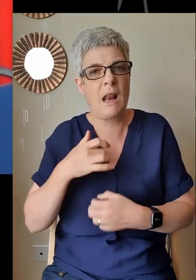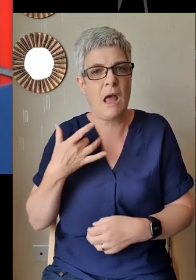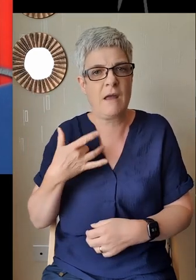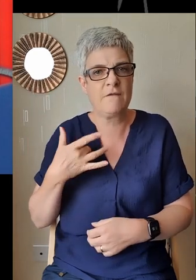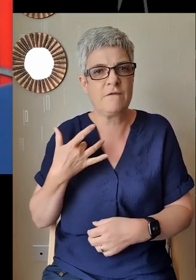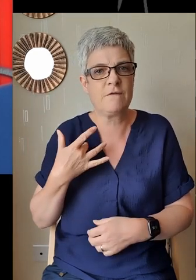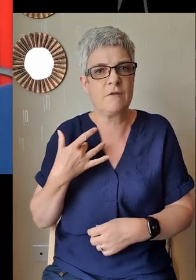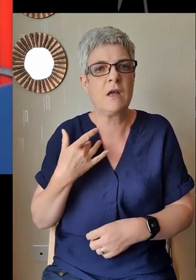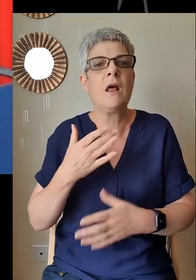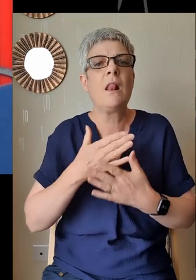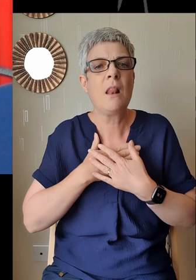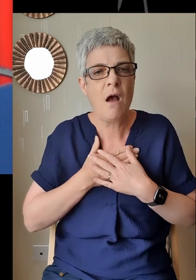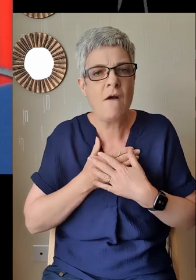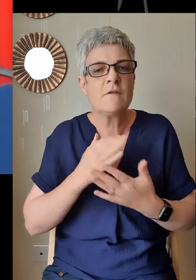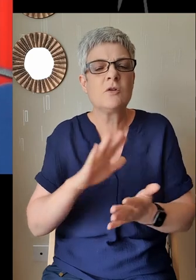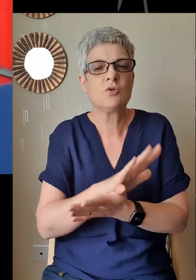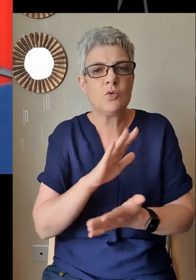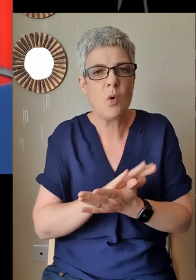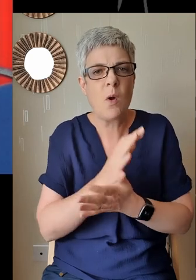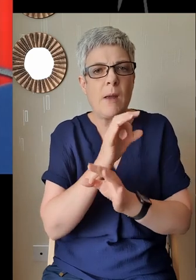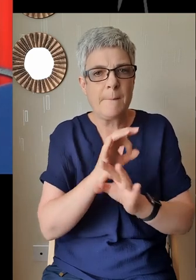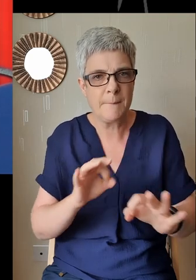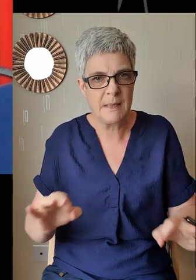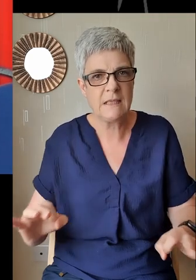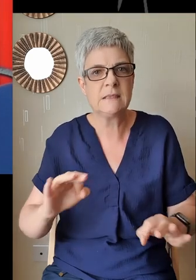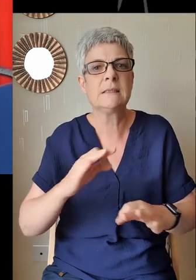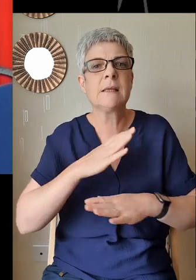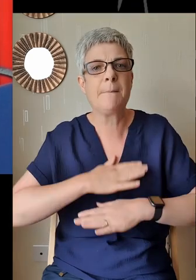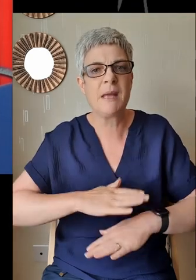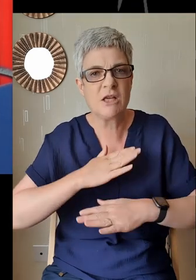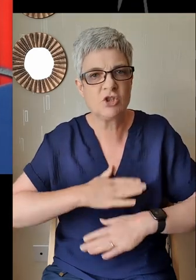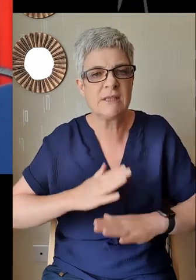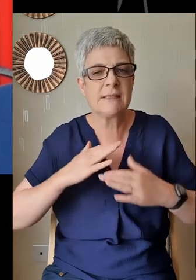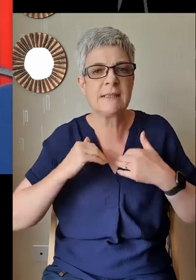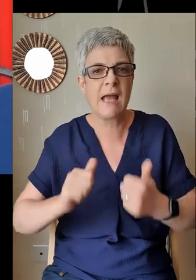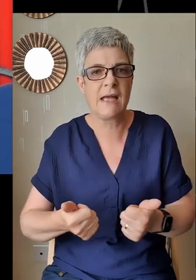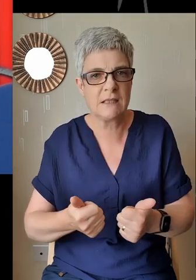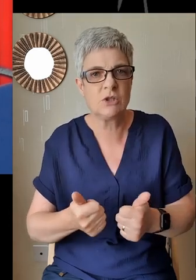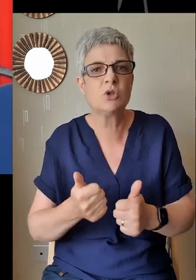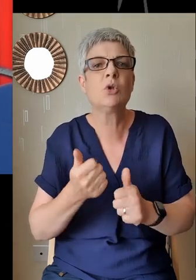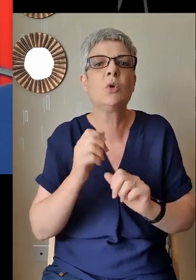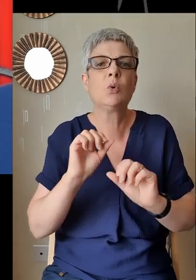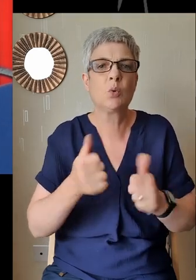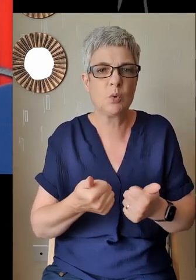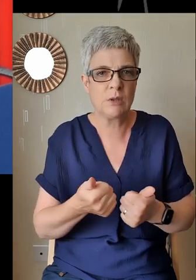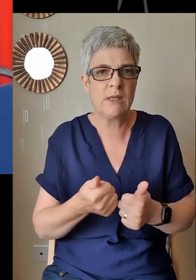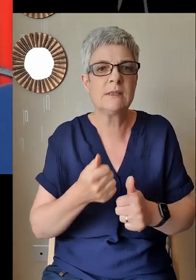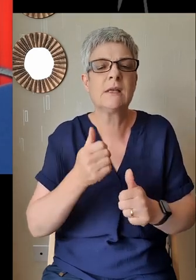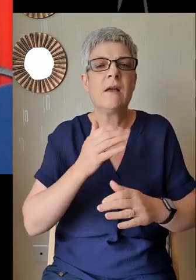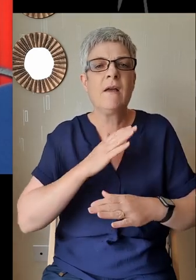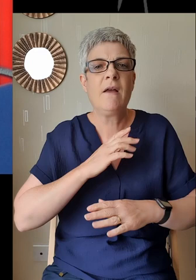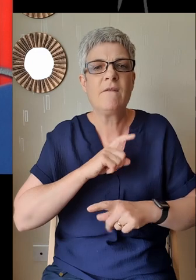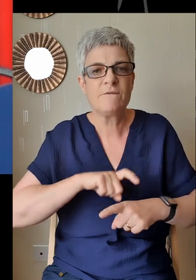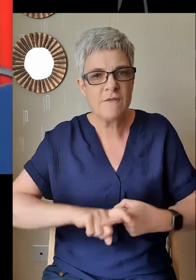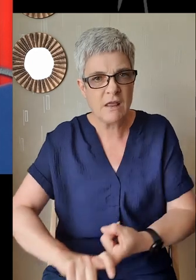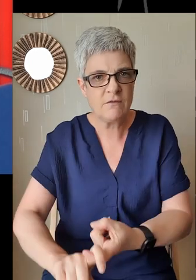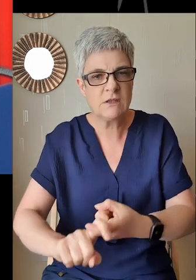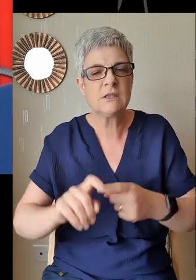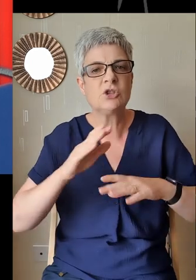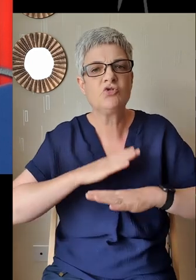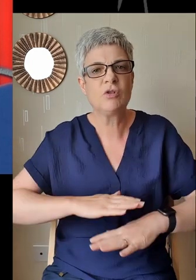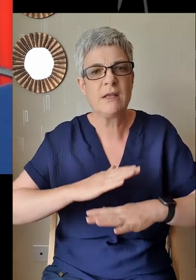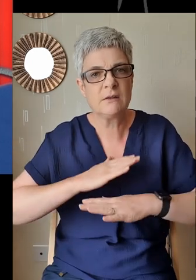Love, joy, peace, patience, kindness, goodness, faithfulness, gentleness, and self-control.